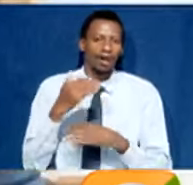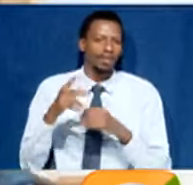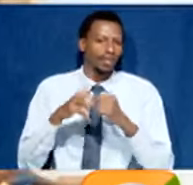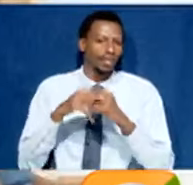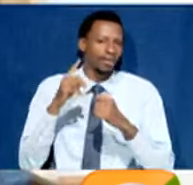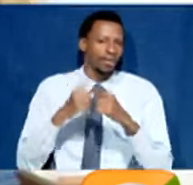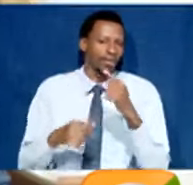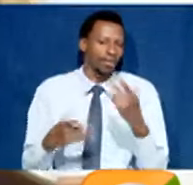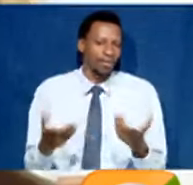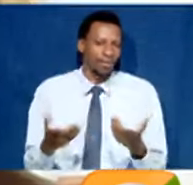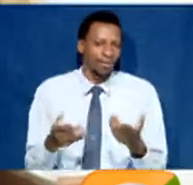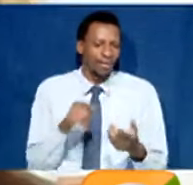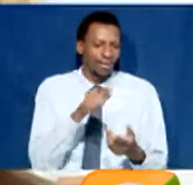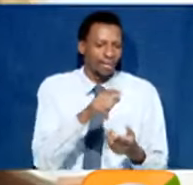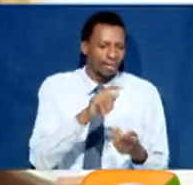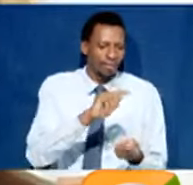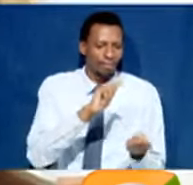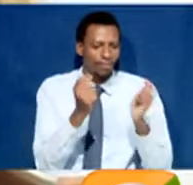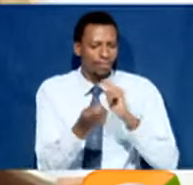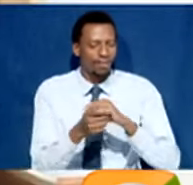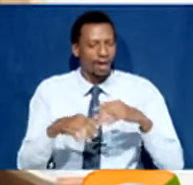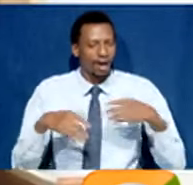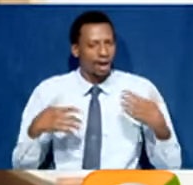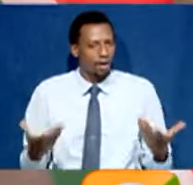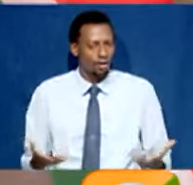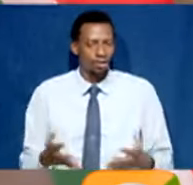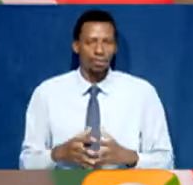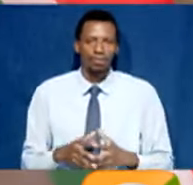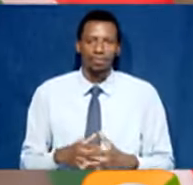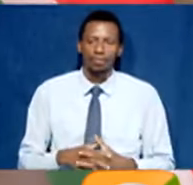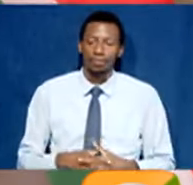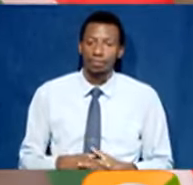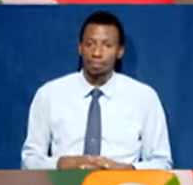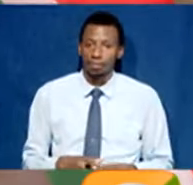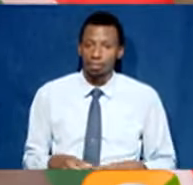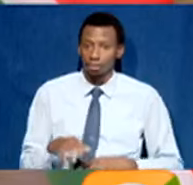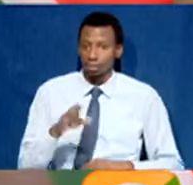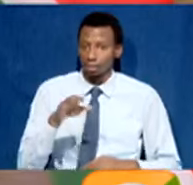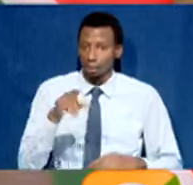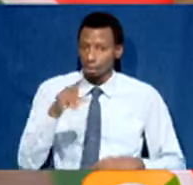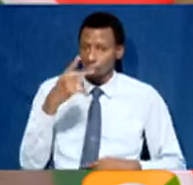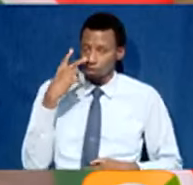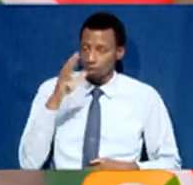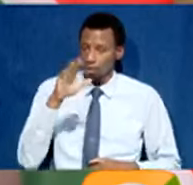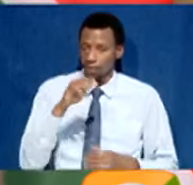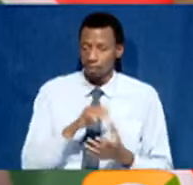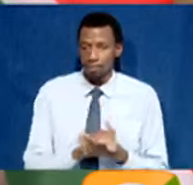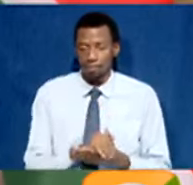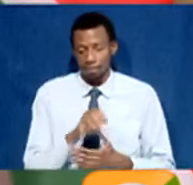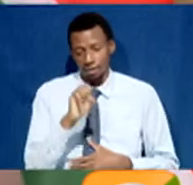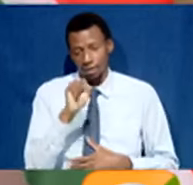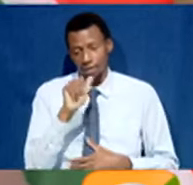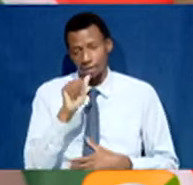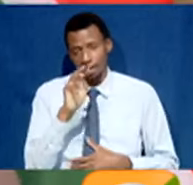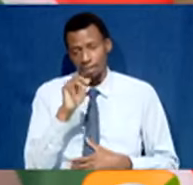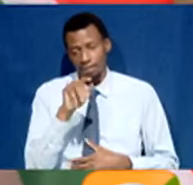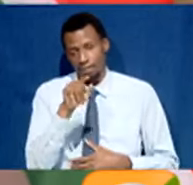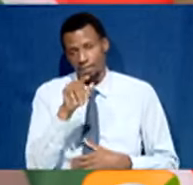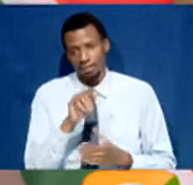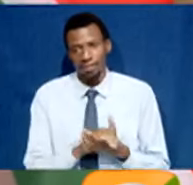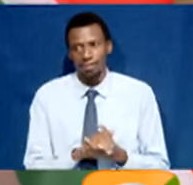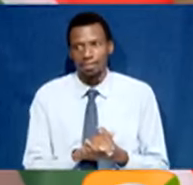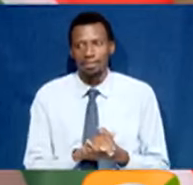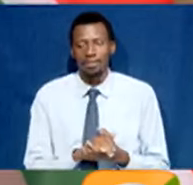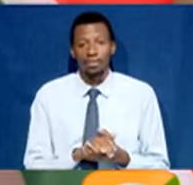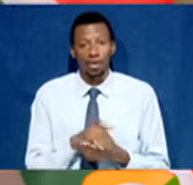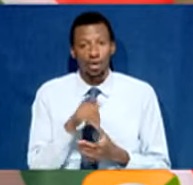the translation into that become? You see, Sam, you know, you're splitting